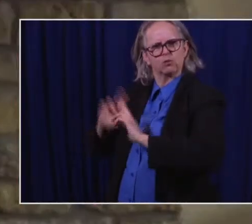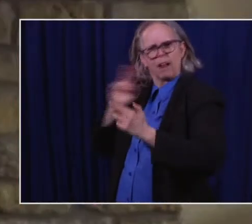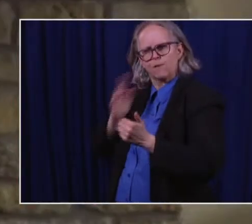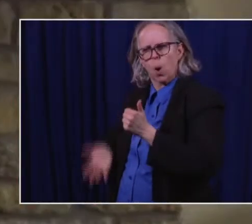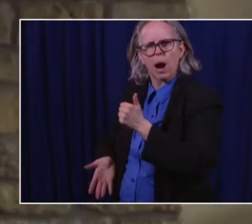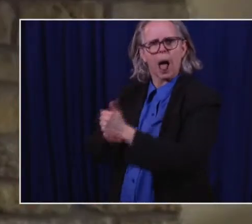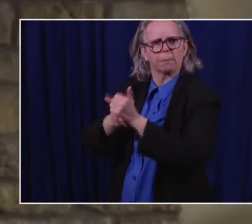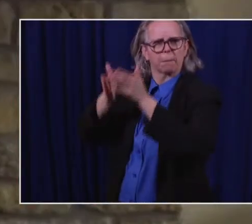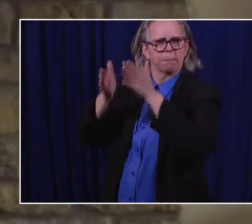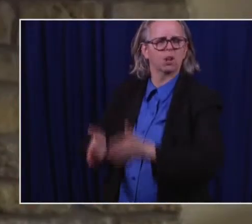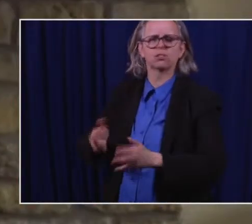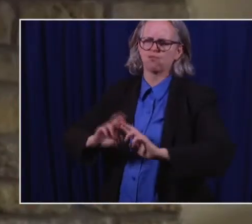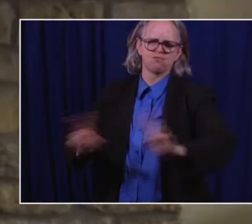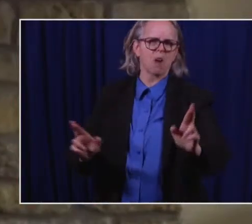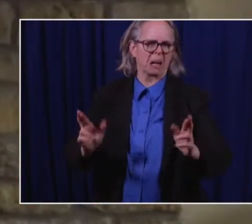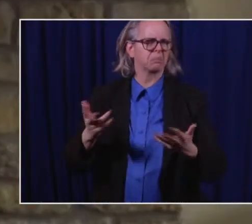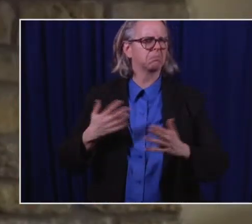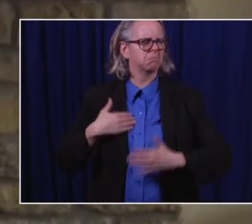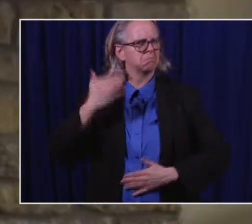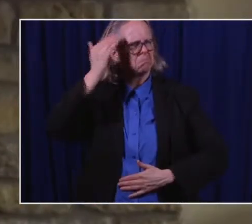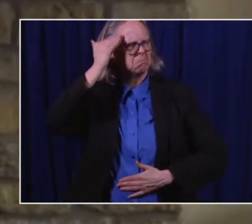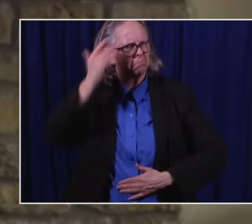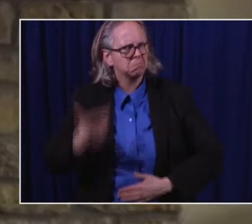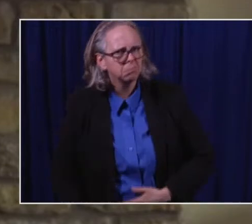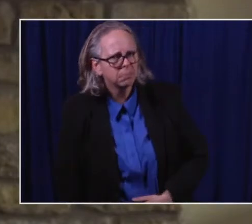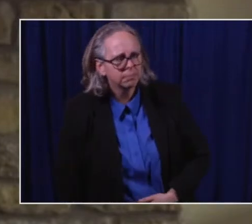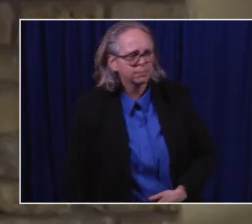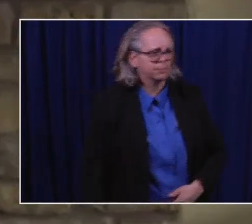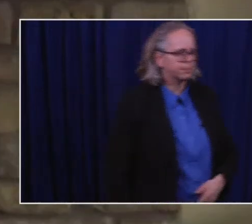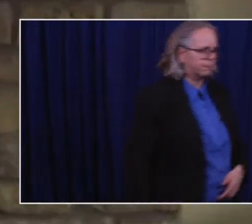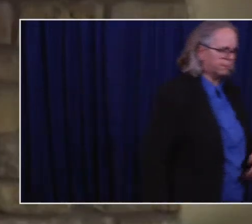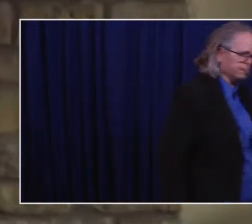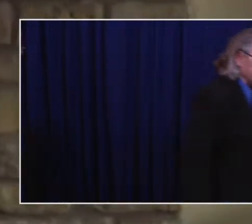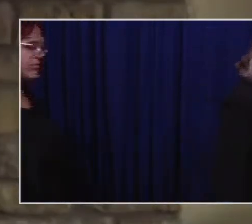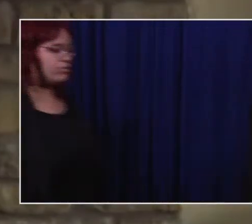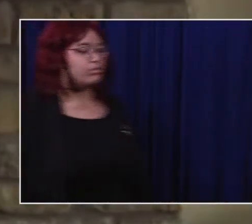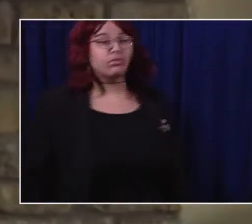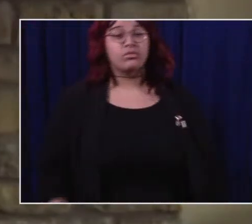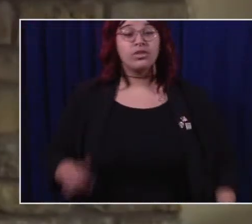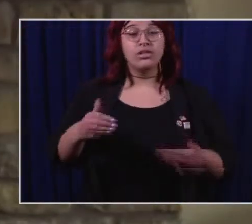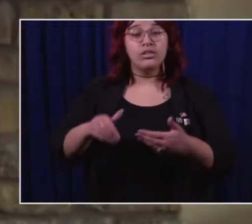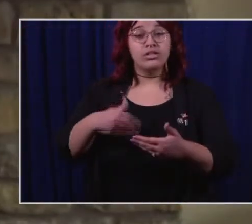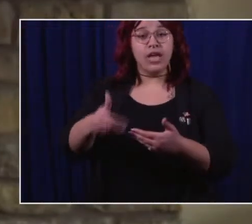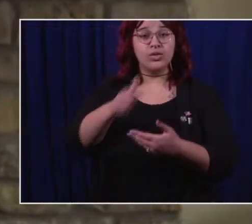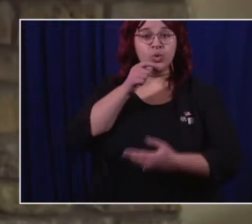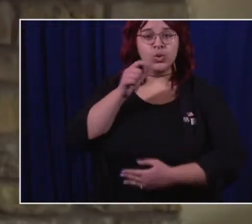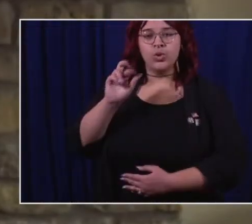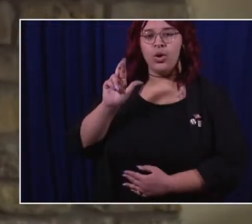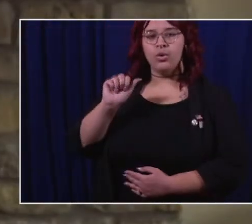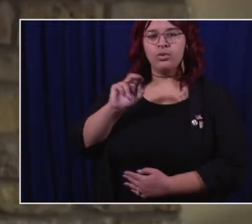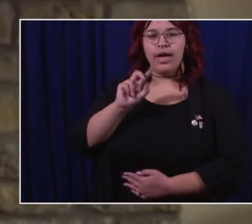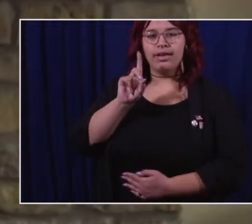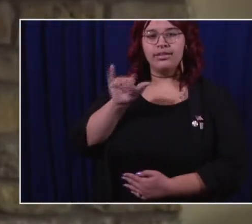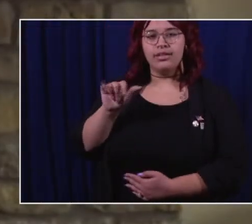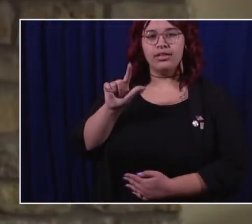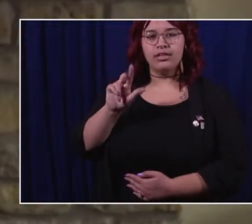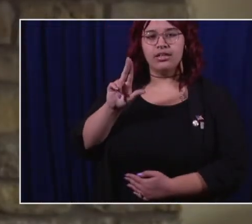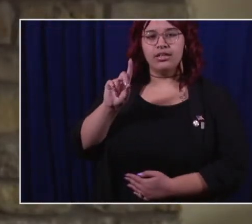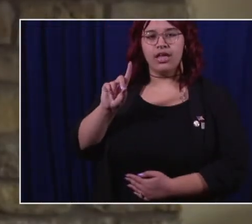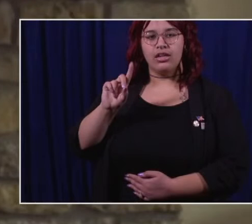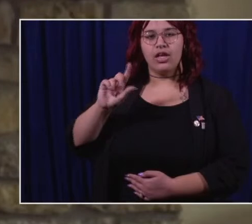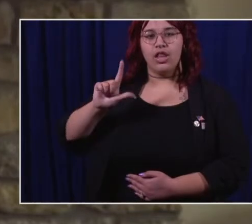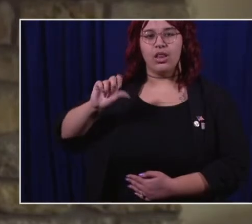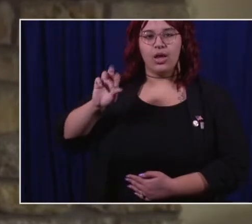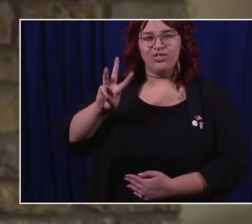Next question is from Randy Ludlow at the Columbus Dispatch. Hey, Randy. Good afternoon, Governor.